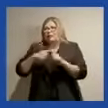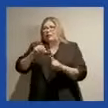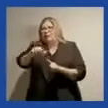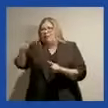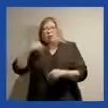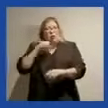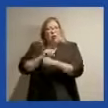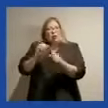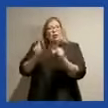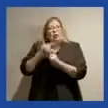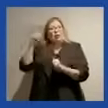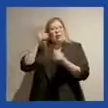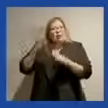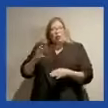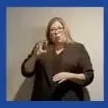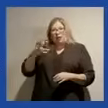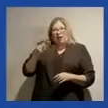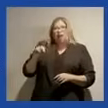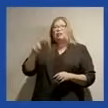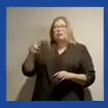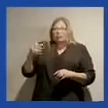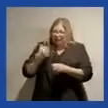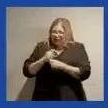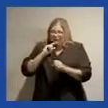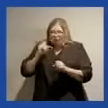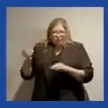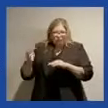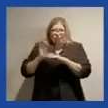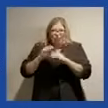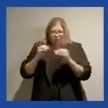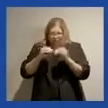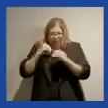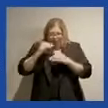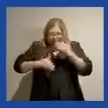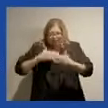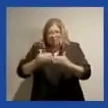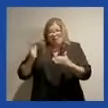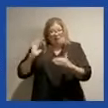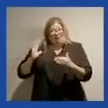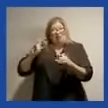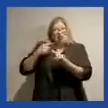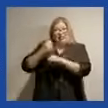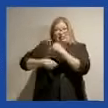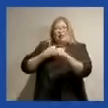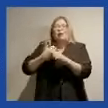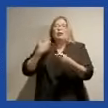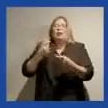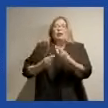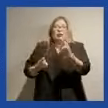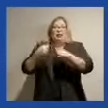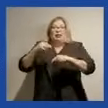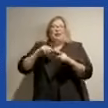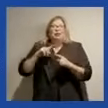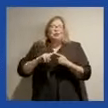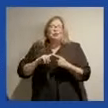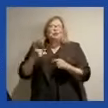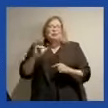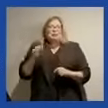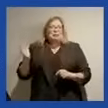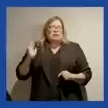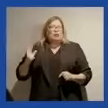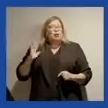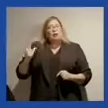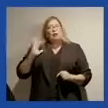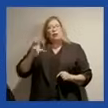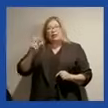program with $117 million in the first year. We're basically leveling, setting back to where it was. It's about $100 million, was $117,